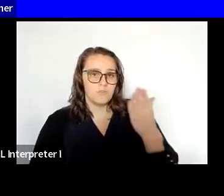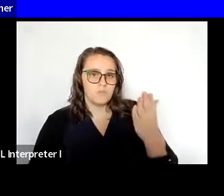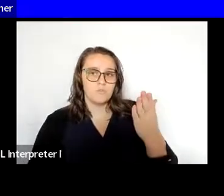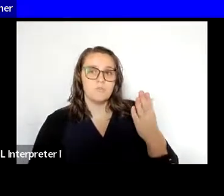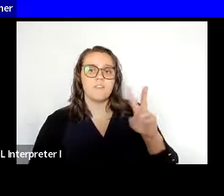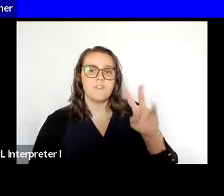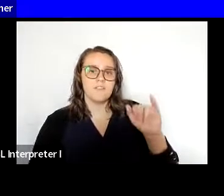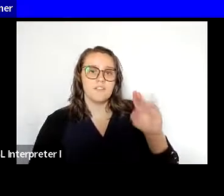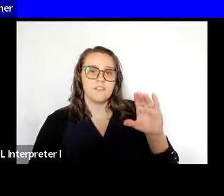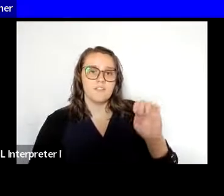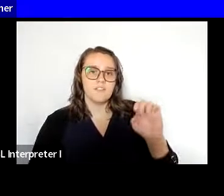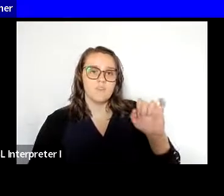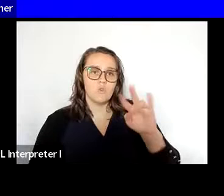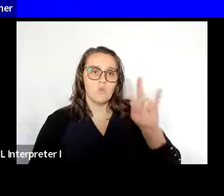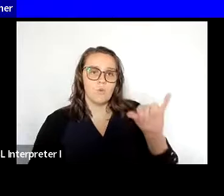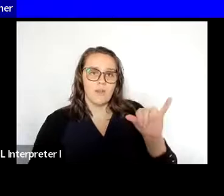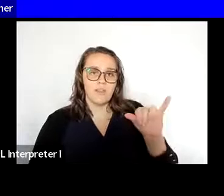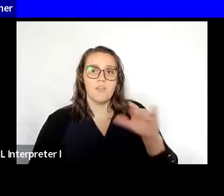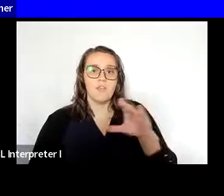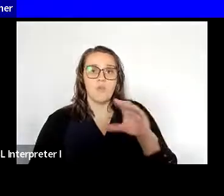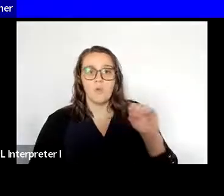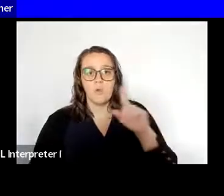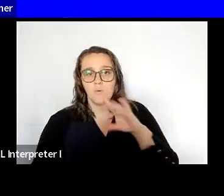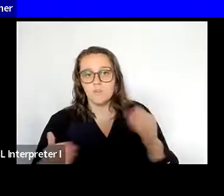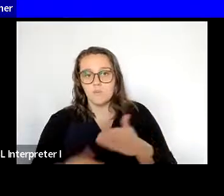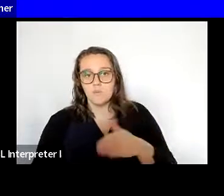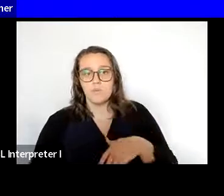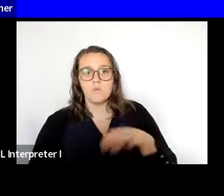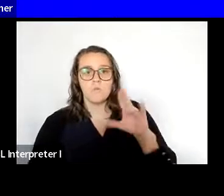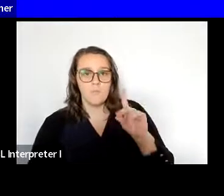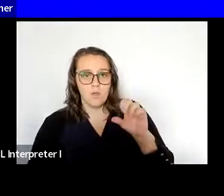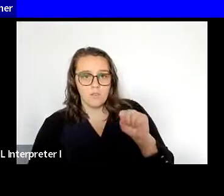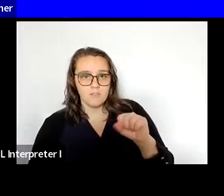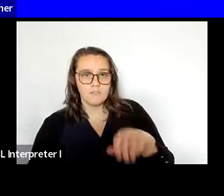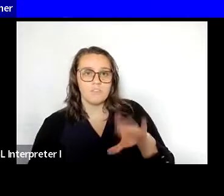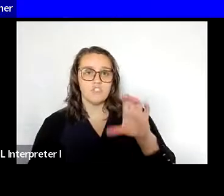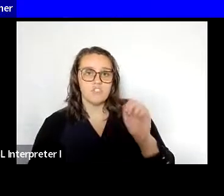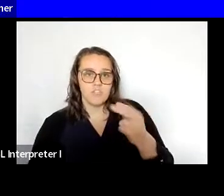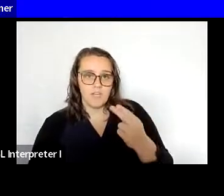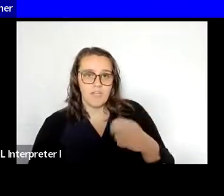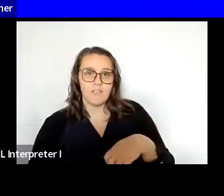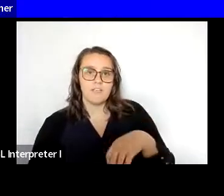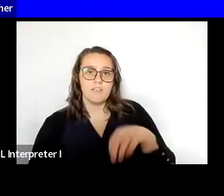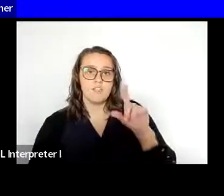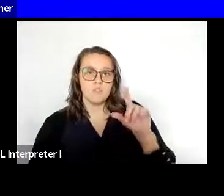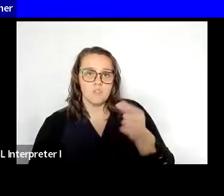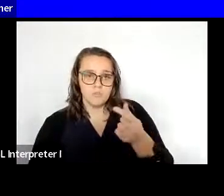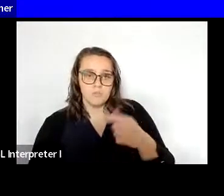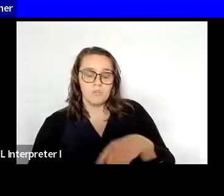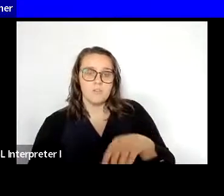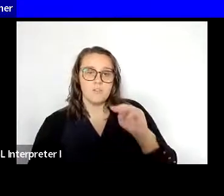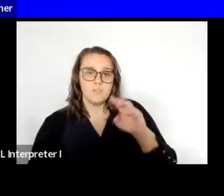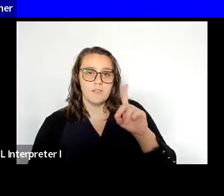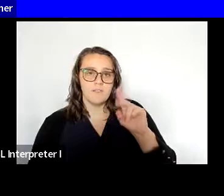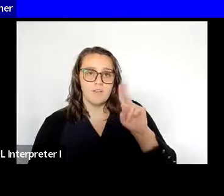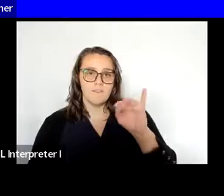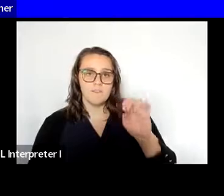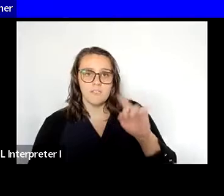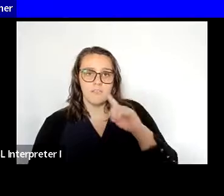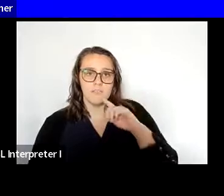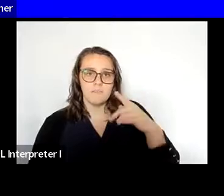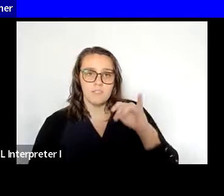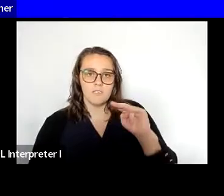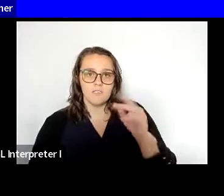by Councilmembers Allen, Bonds, Jay, Henderson, Lewis George, McDuffie, Nadeau,